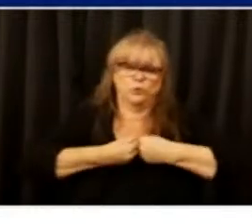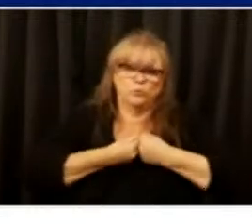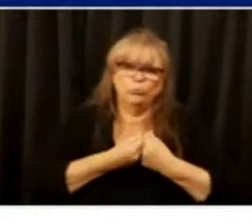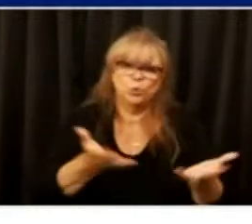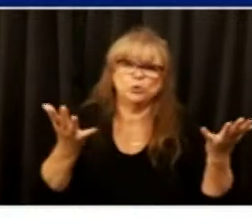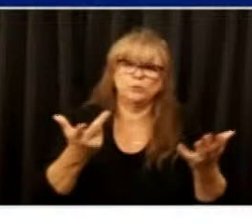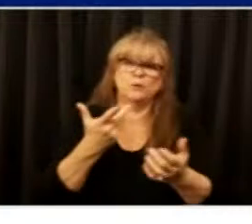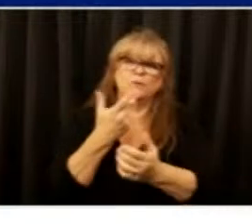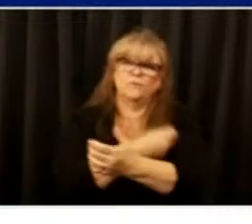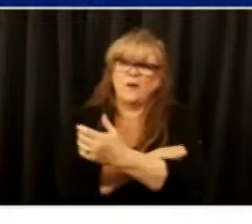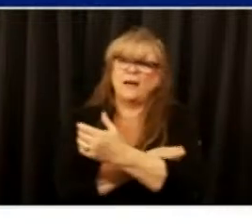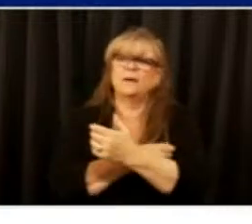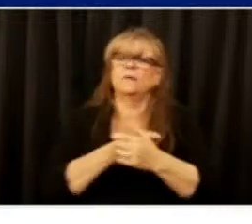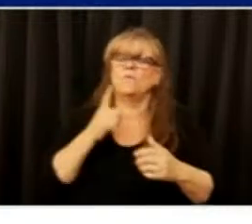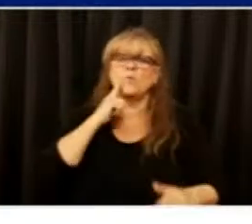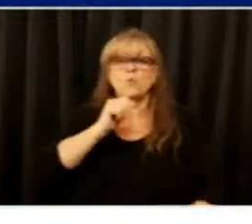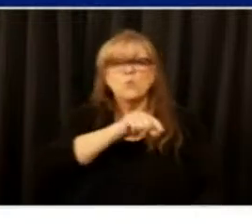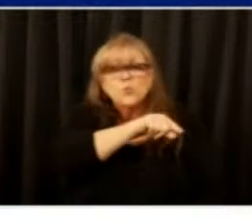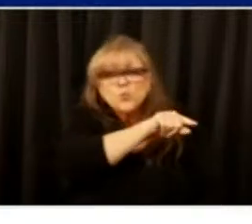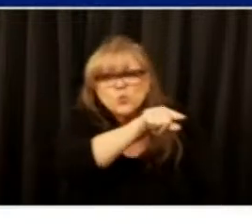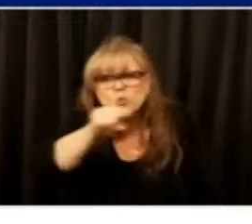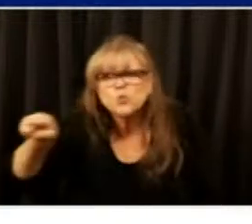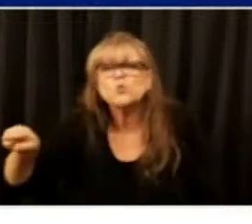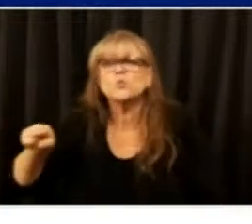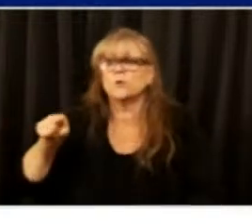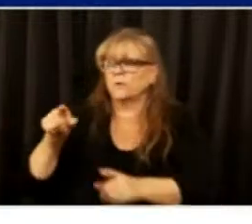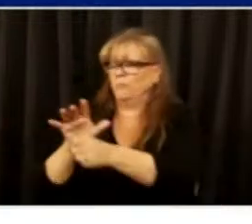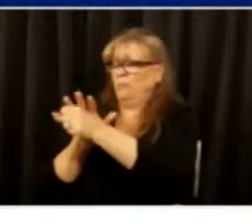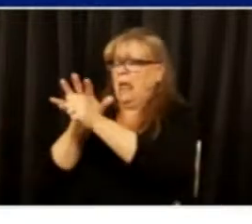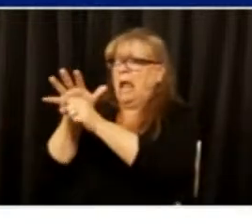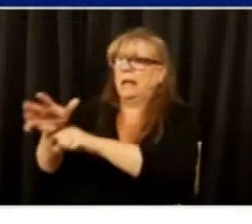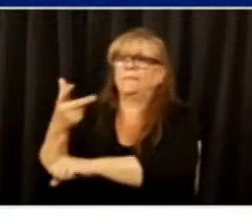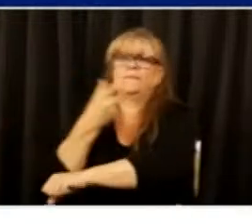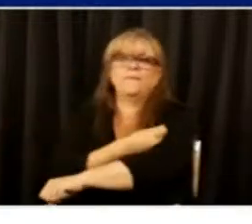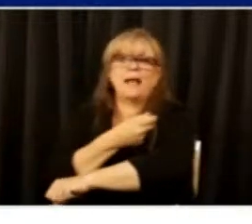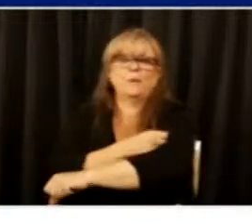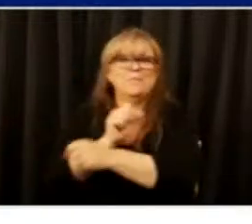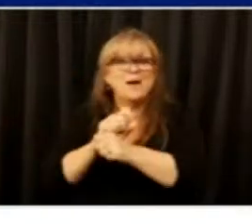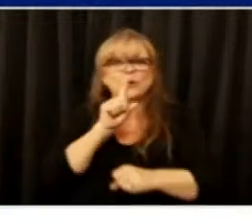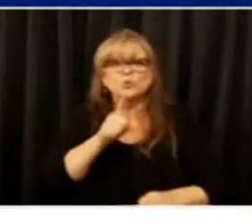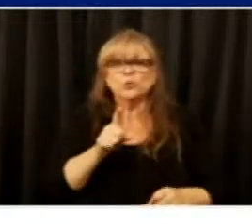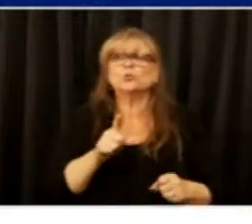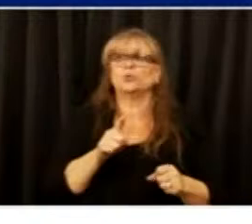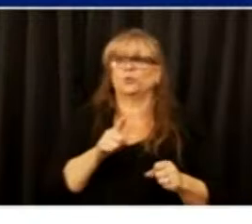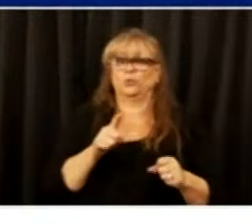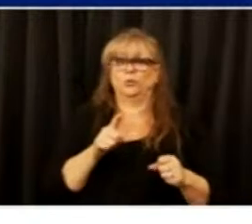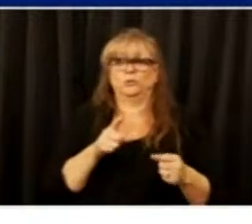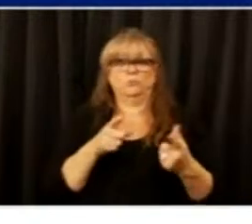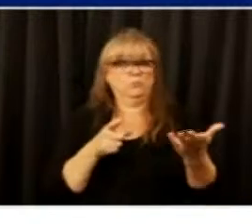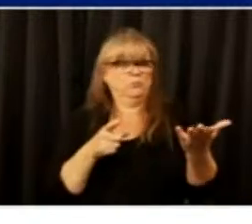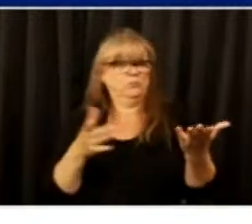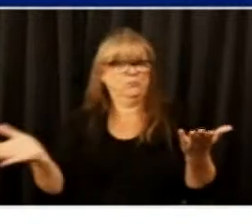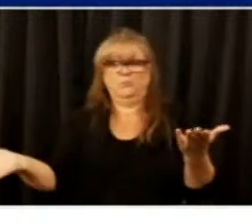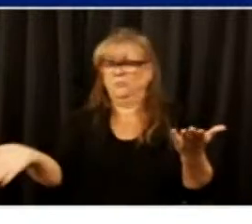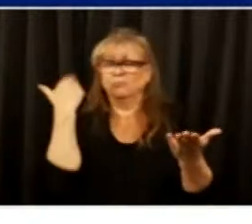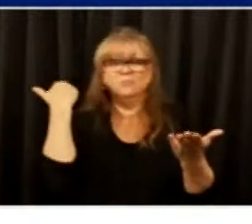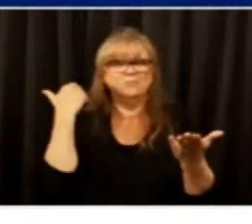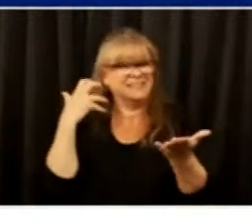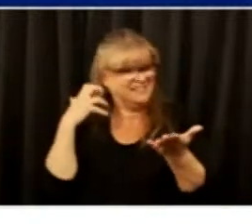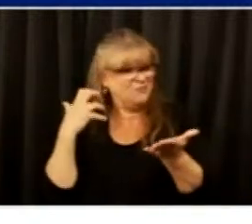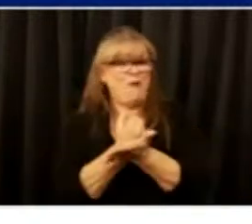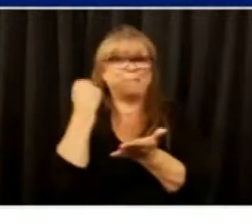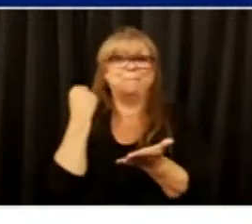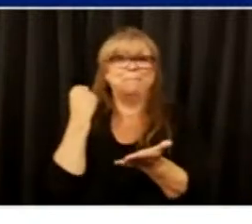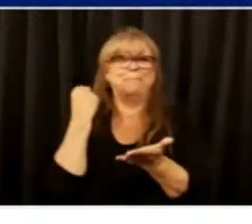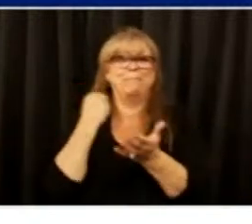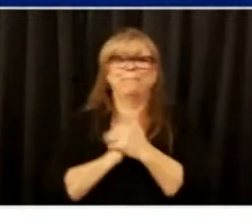have, because we have enough, and we want to make sure that there's no excuse not to give you the vaccine just because other people might not be lined up there